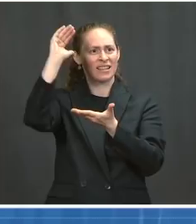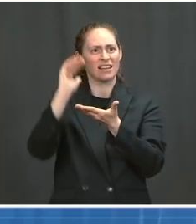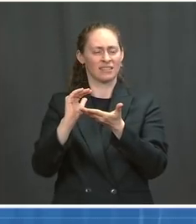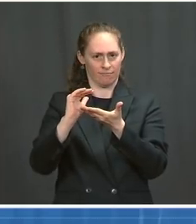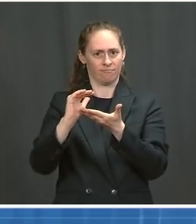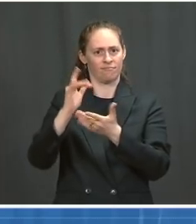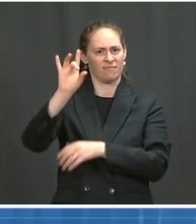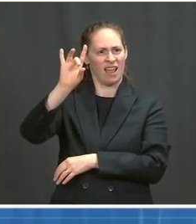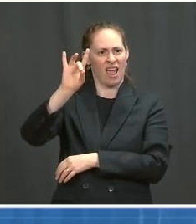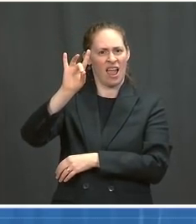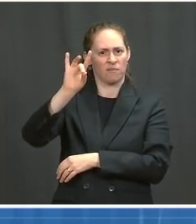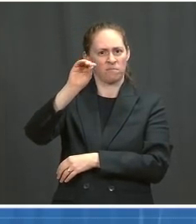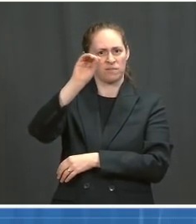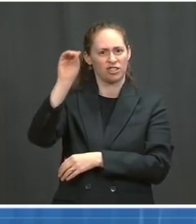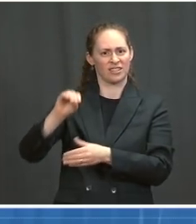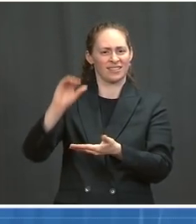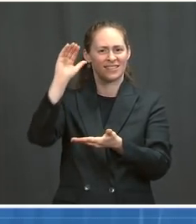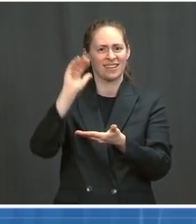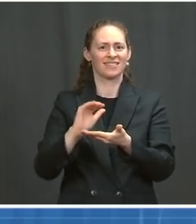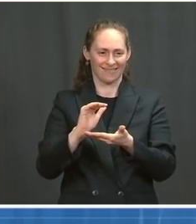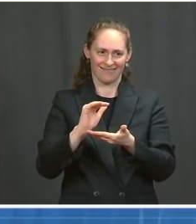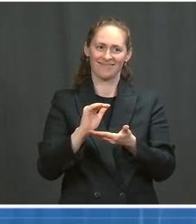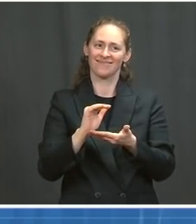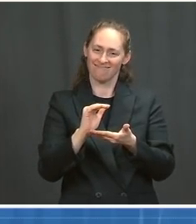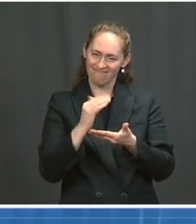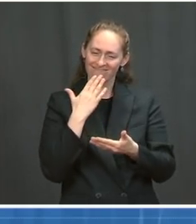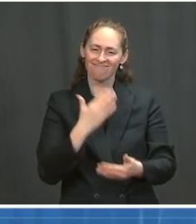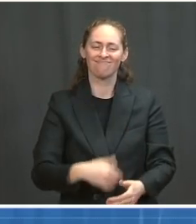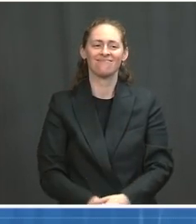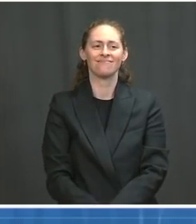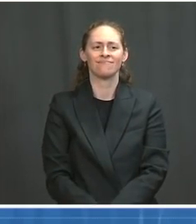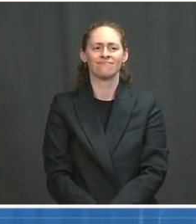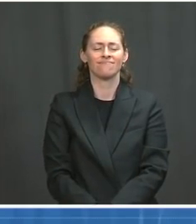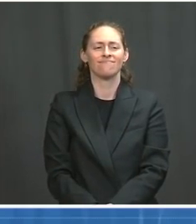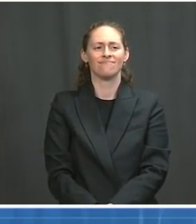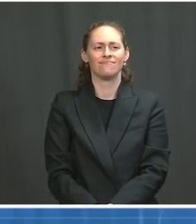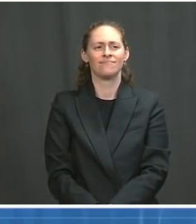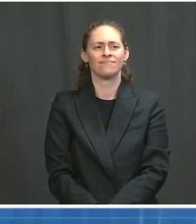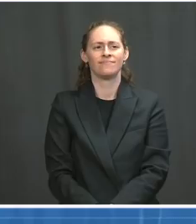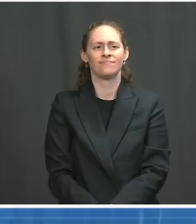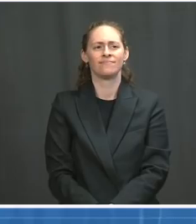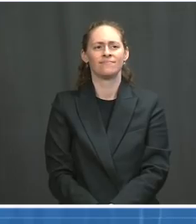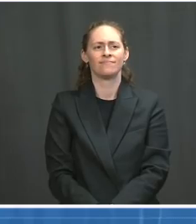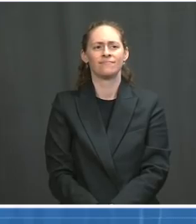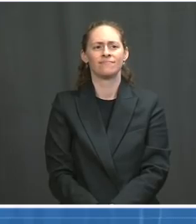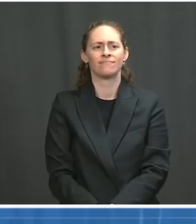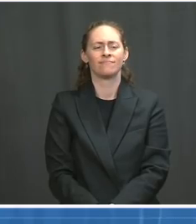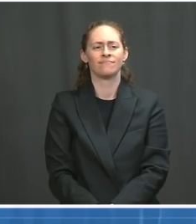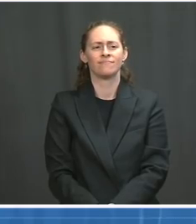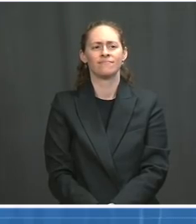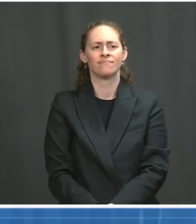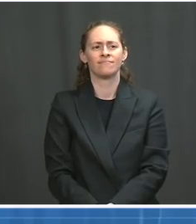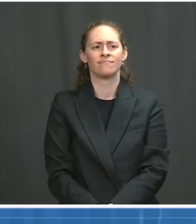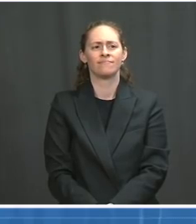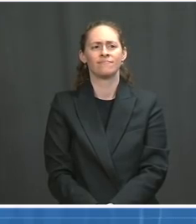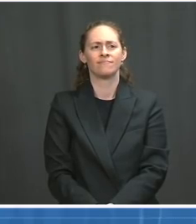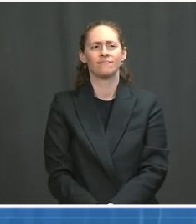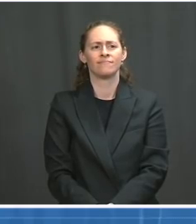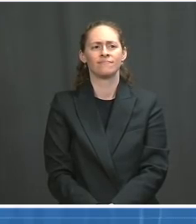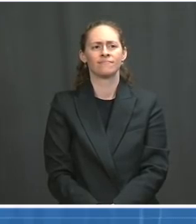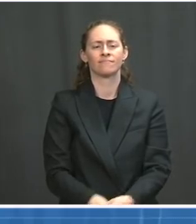average. And the seven-day average daily deaths is now at 656 per day. We have still recorded